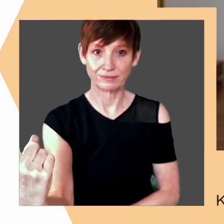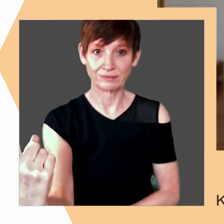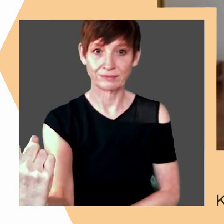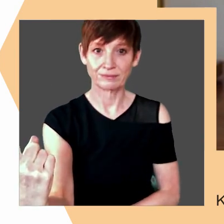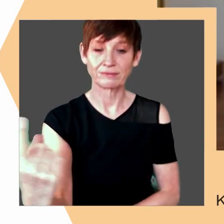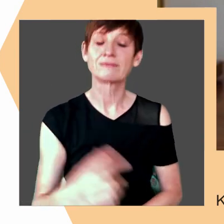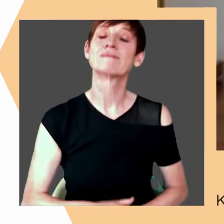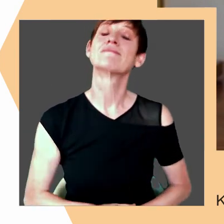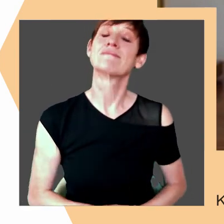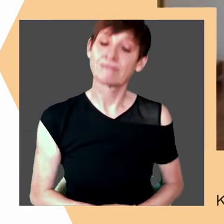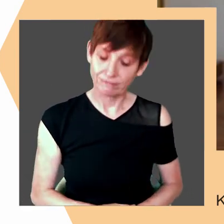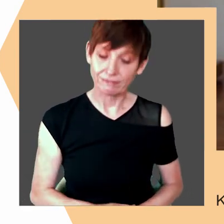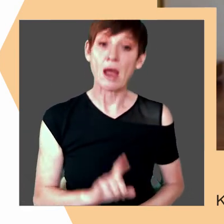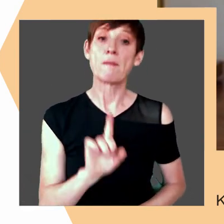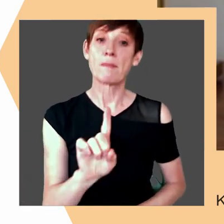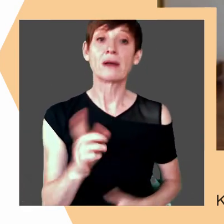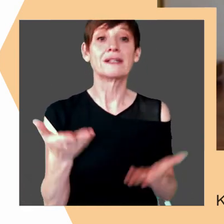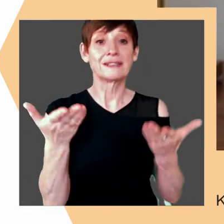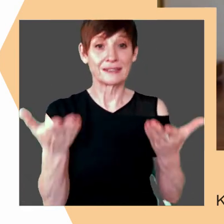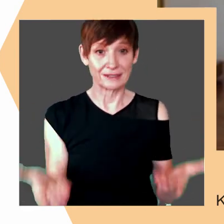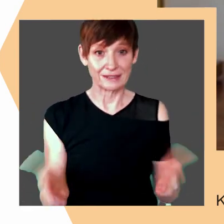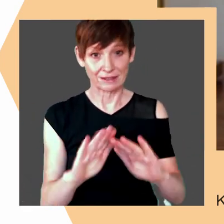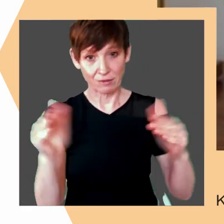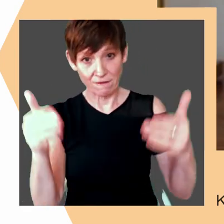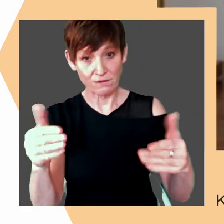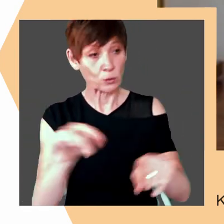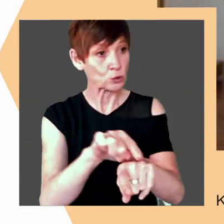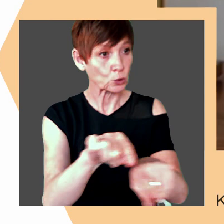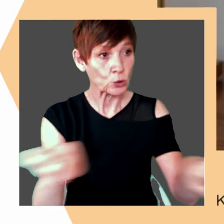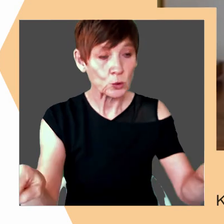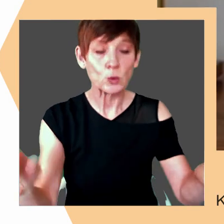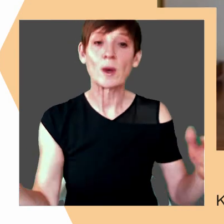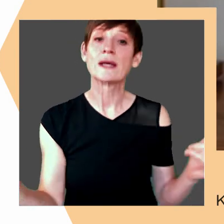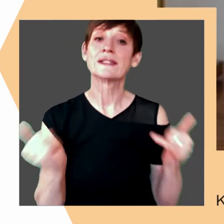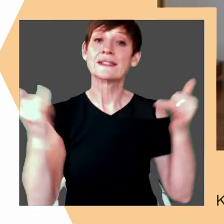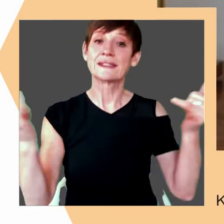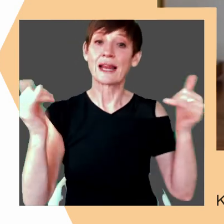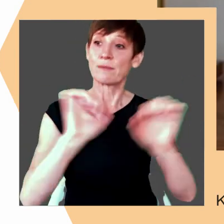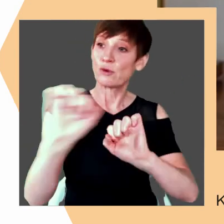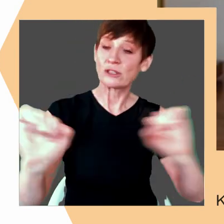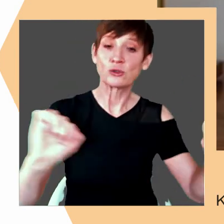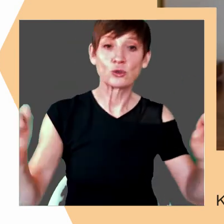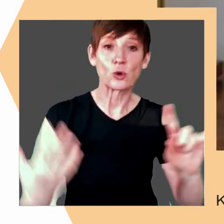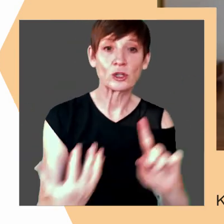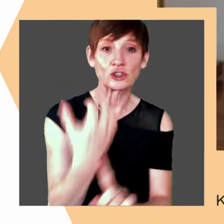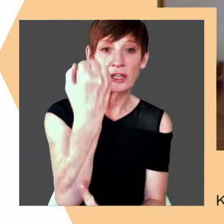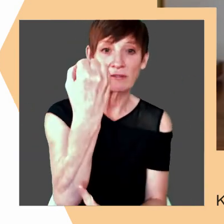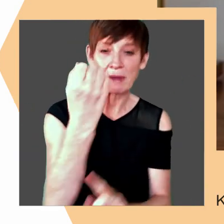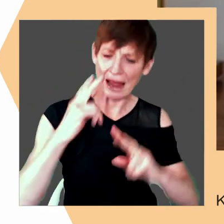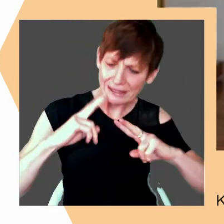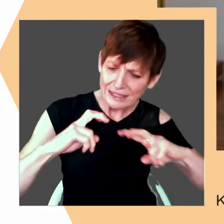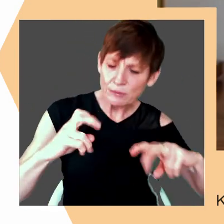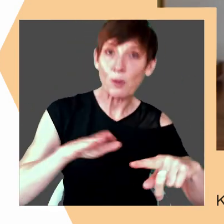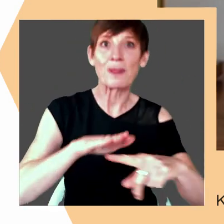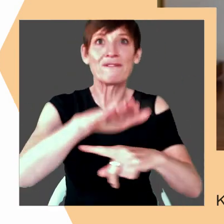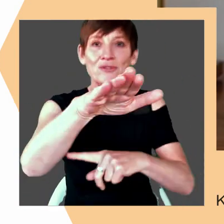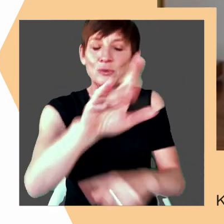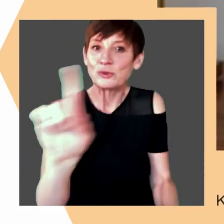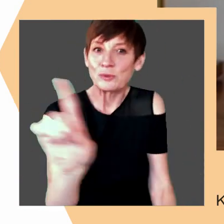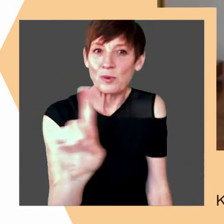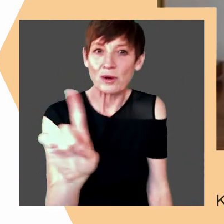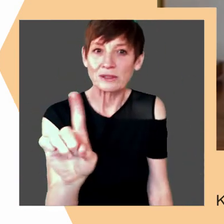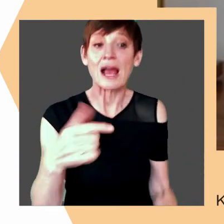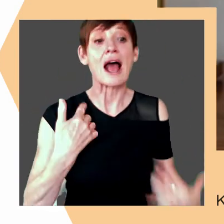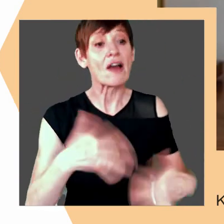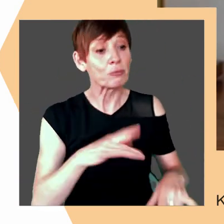But having said that, today is about you. It's about celebrating your achievements and exploring what the future holds for you. Having spoken to